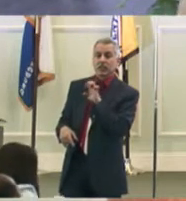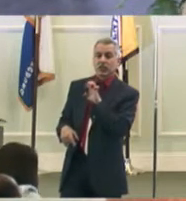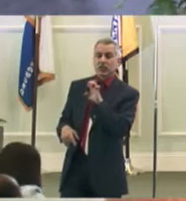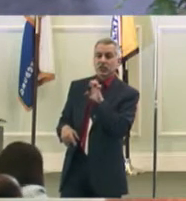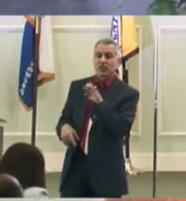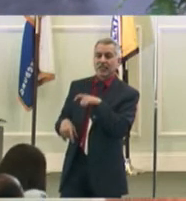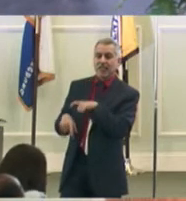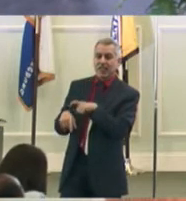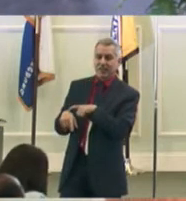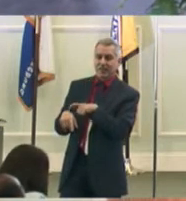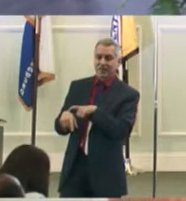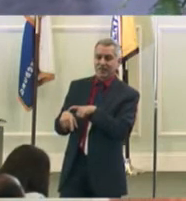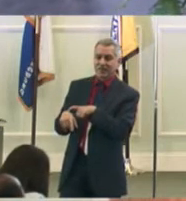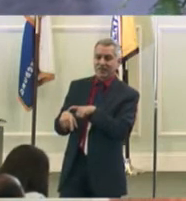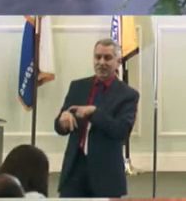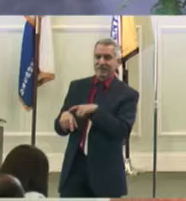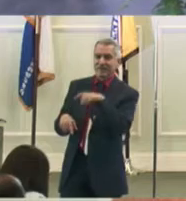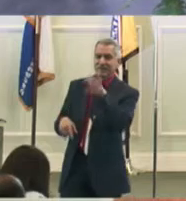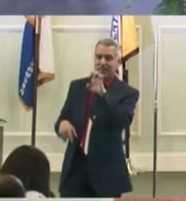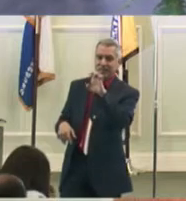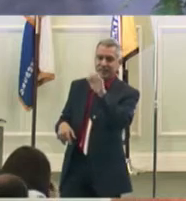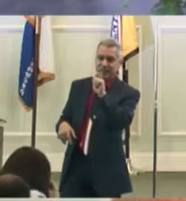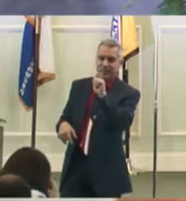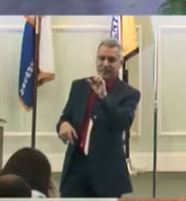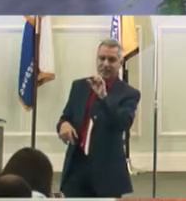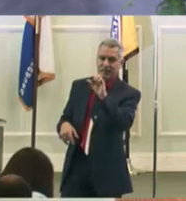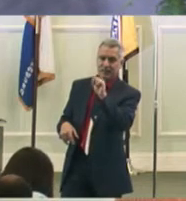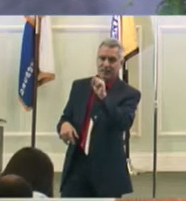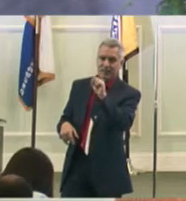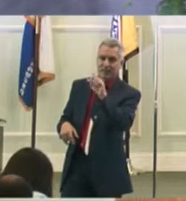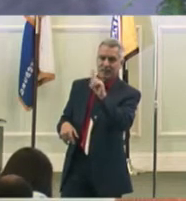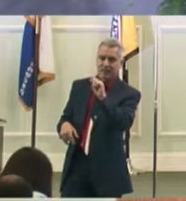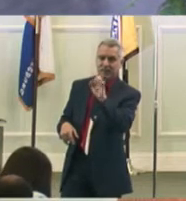I'm going to read it here again.